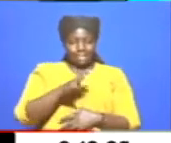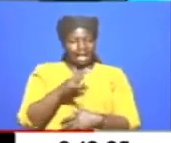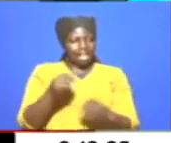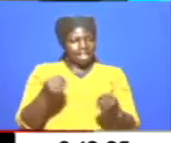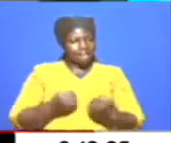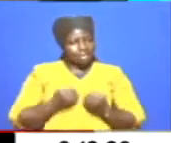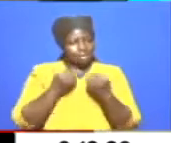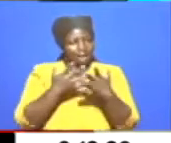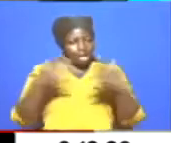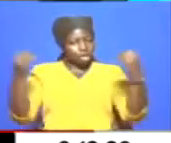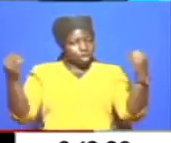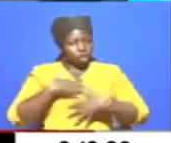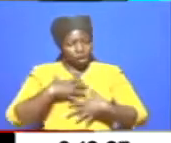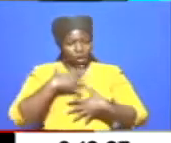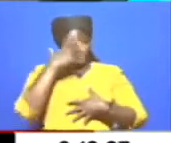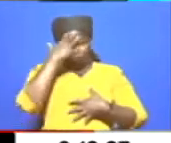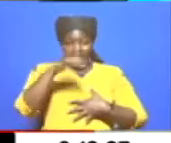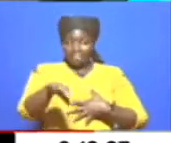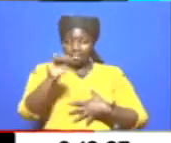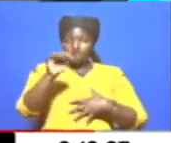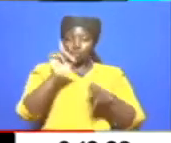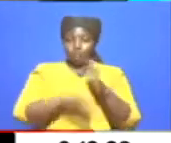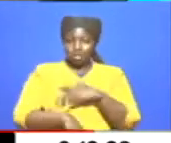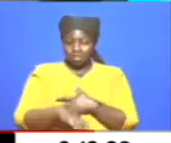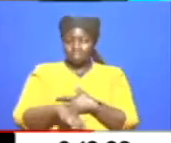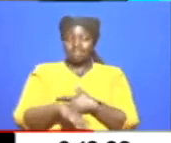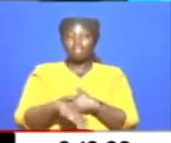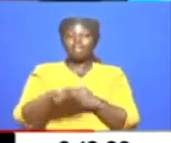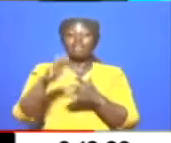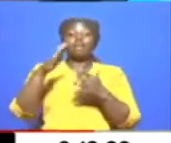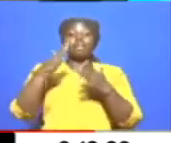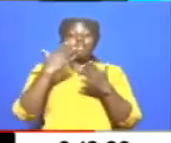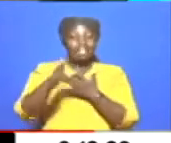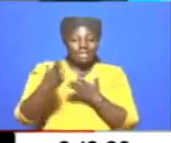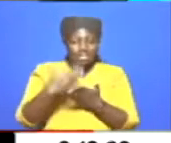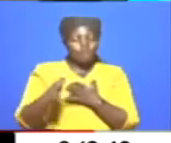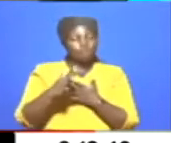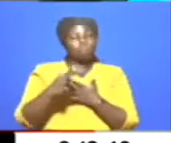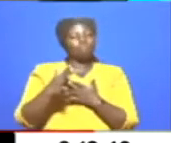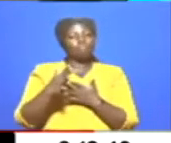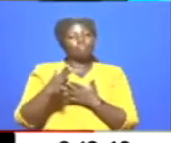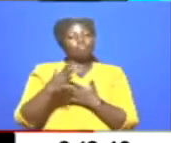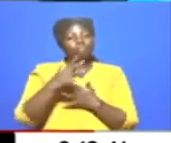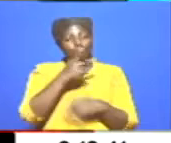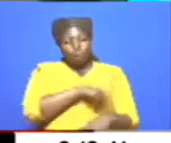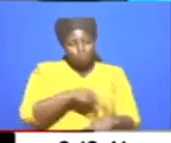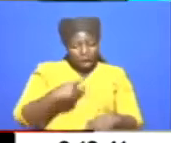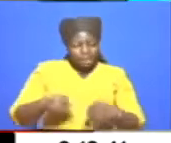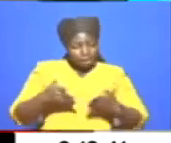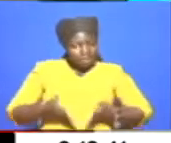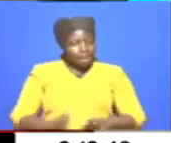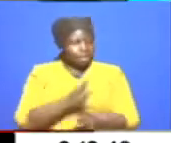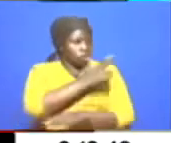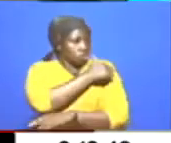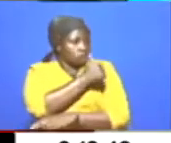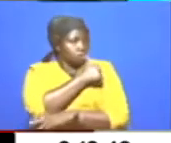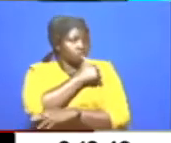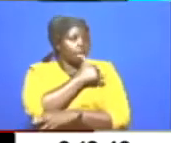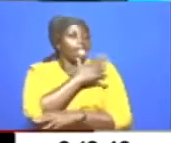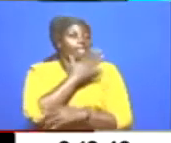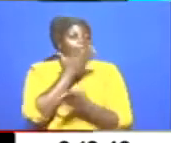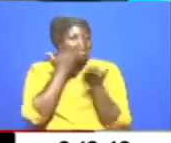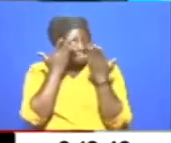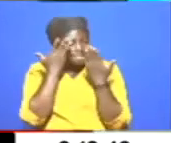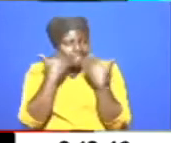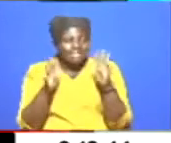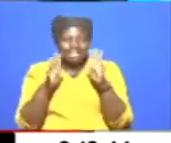learning that the lease of the Pumwani Maternity Hospital expired in 2012 and the city county government